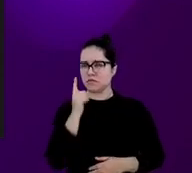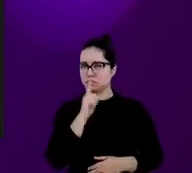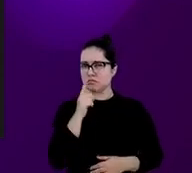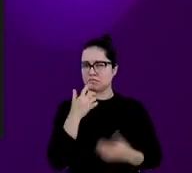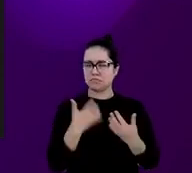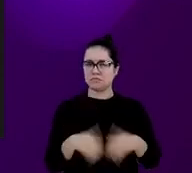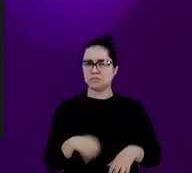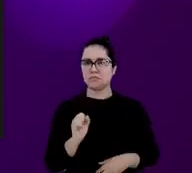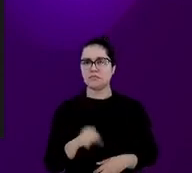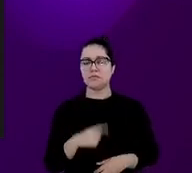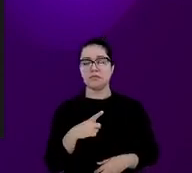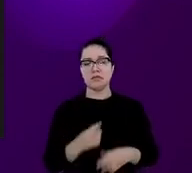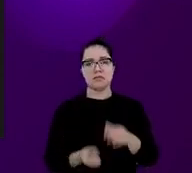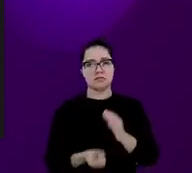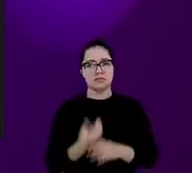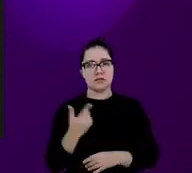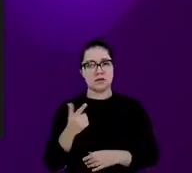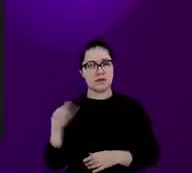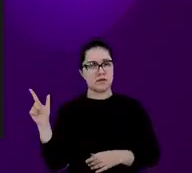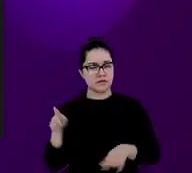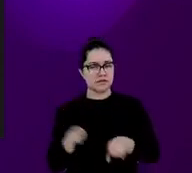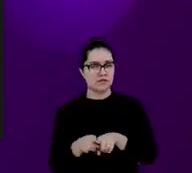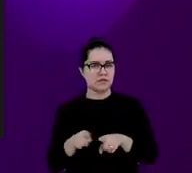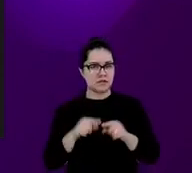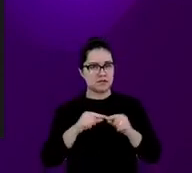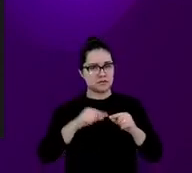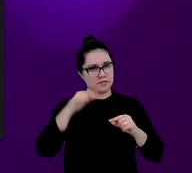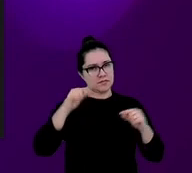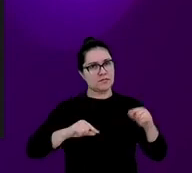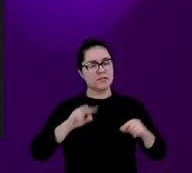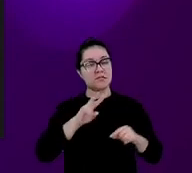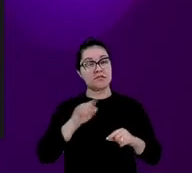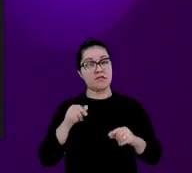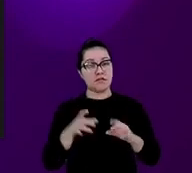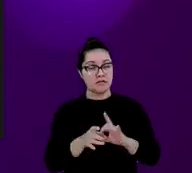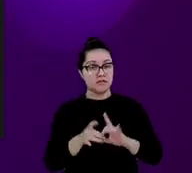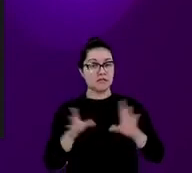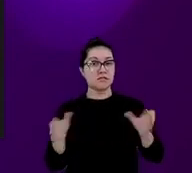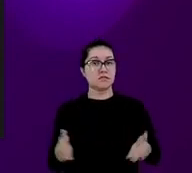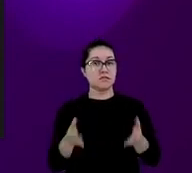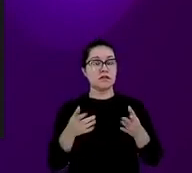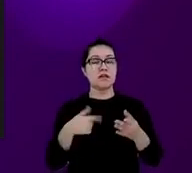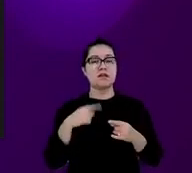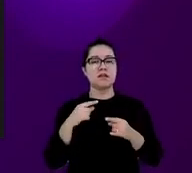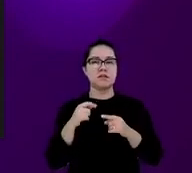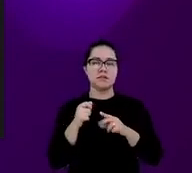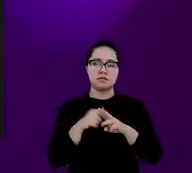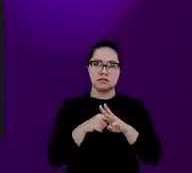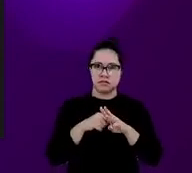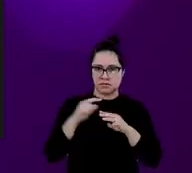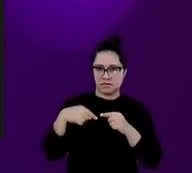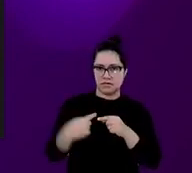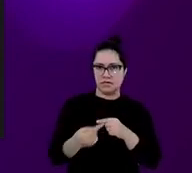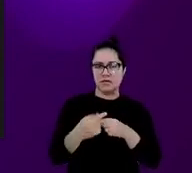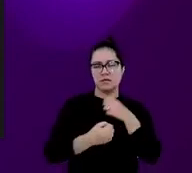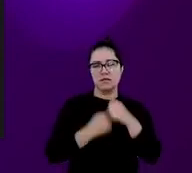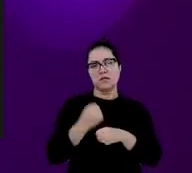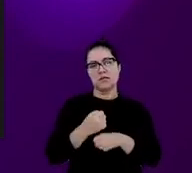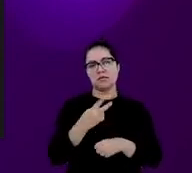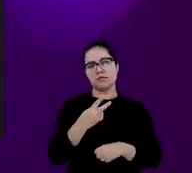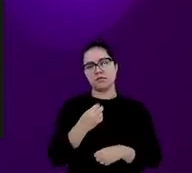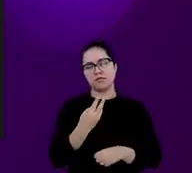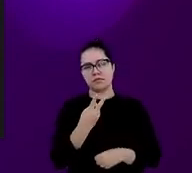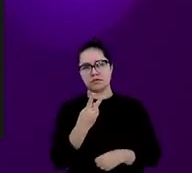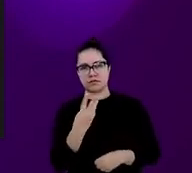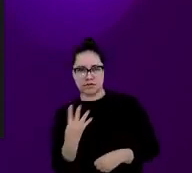ready for the second trimester of next year, around June, that is